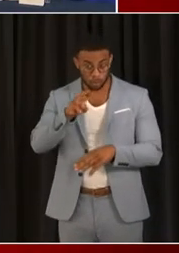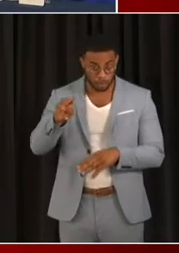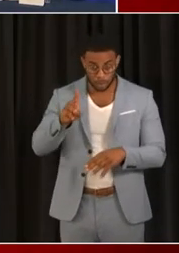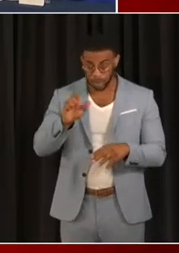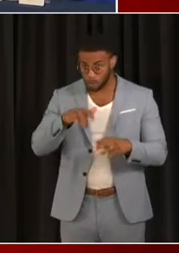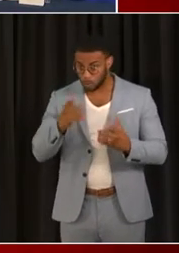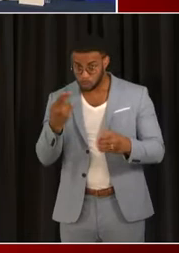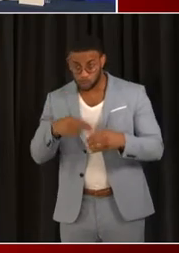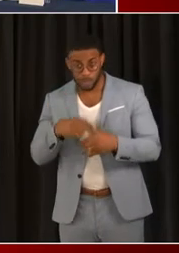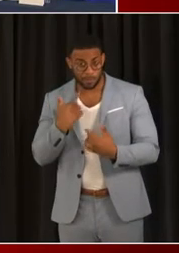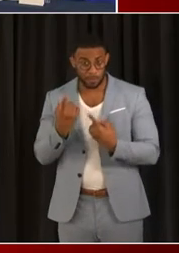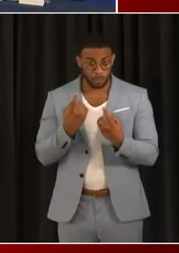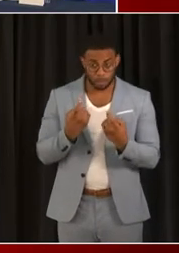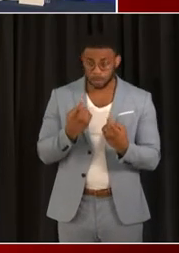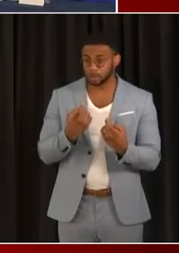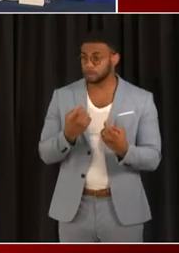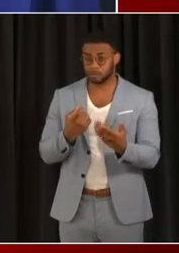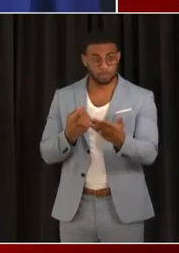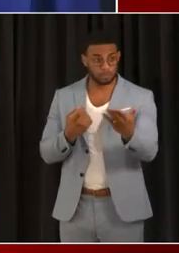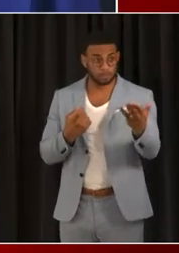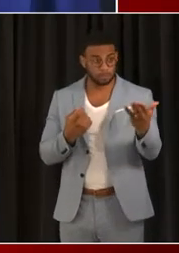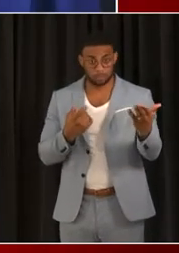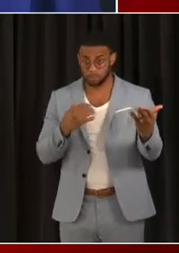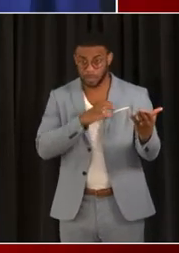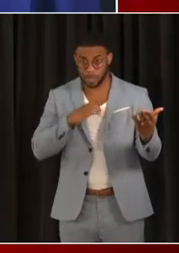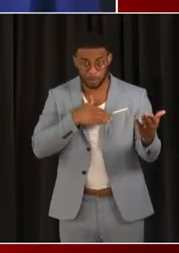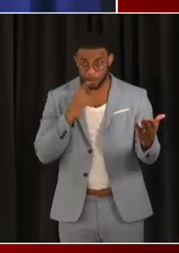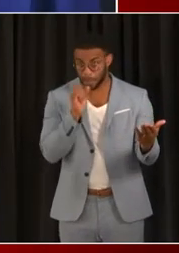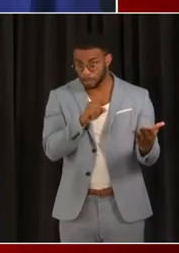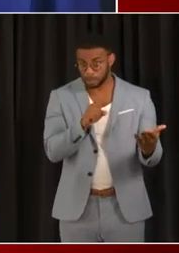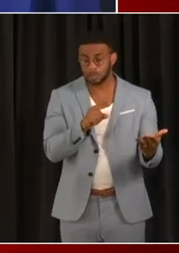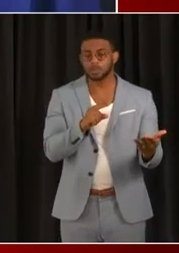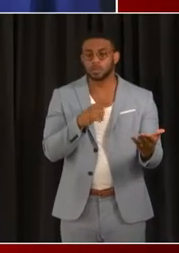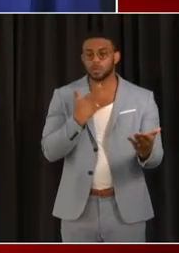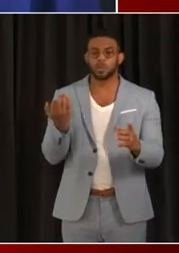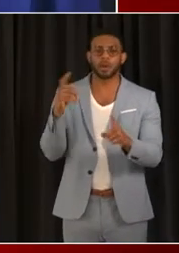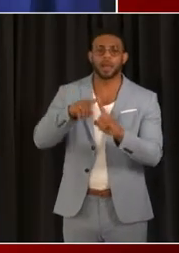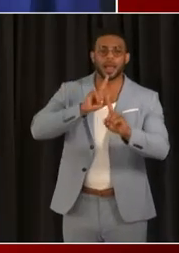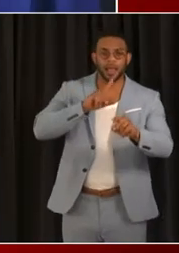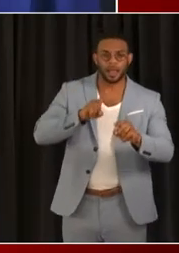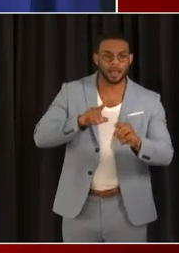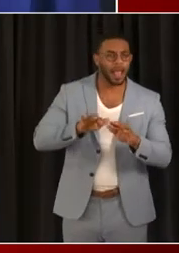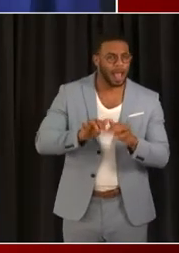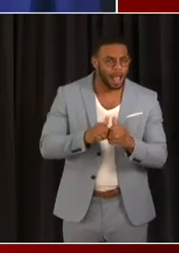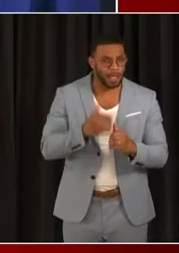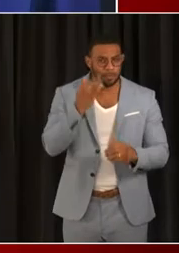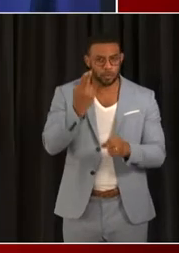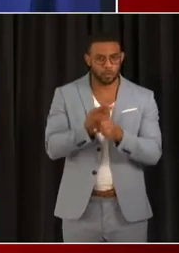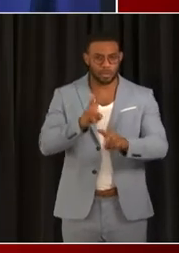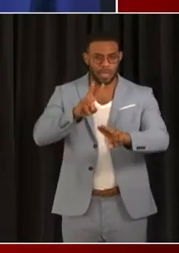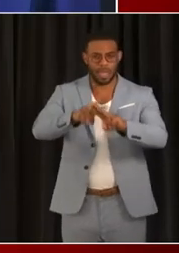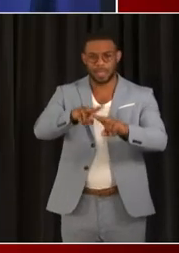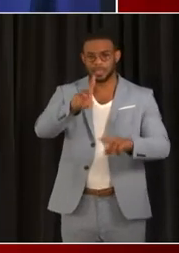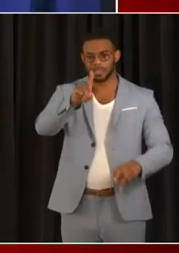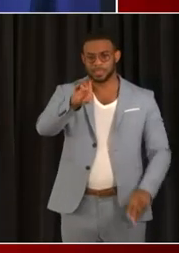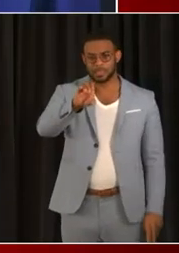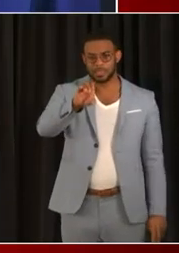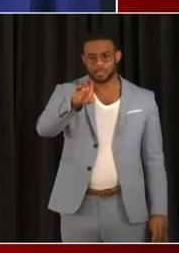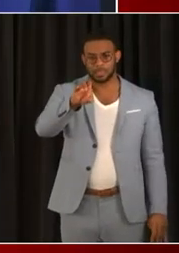want to join the conversation, have any questions, Councilmember, I thought of a couple questions for you that we'll come back to you on. But if you use the